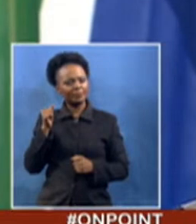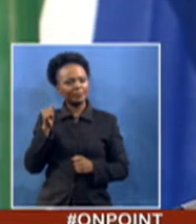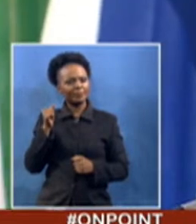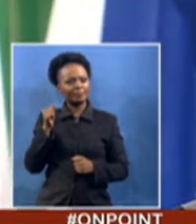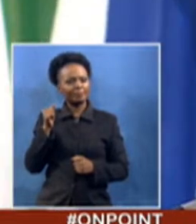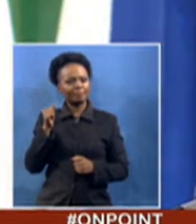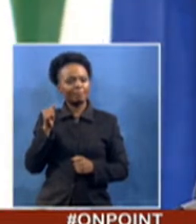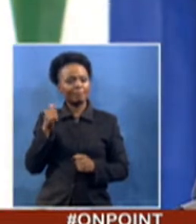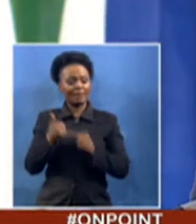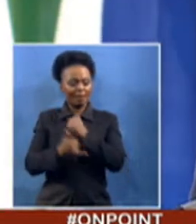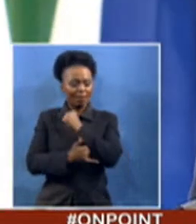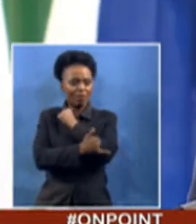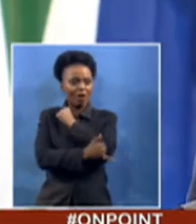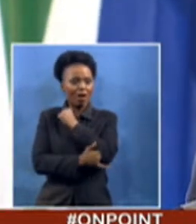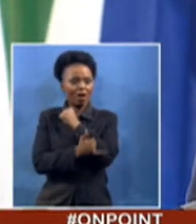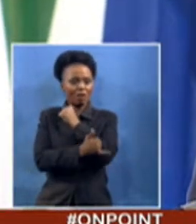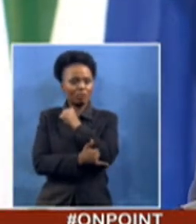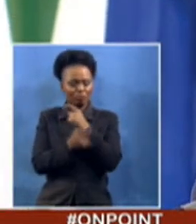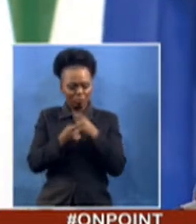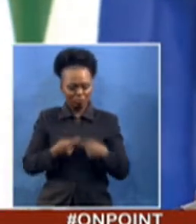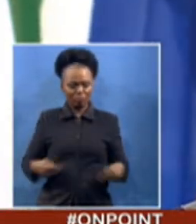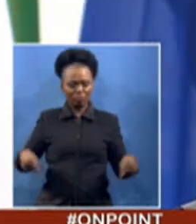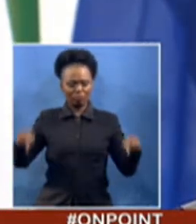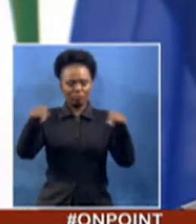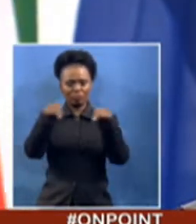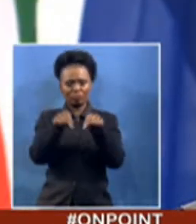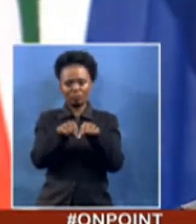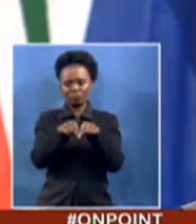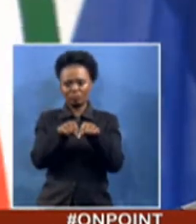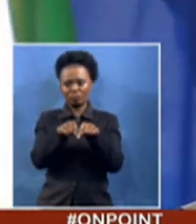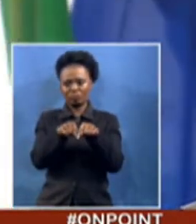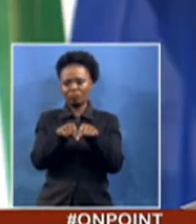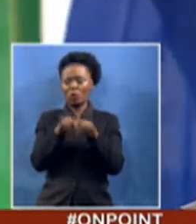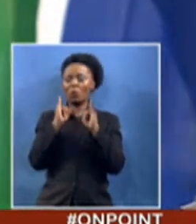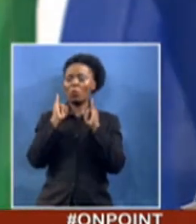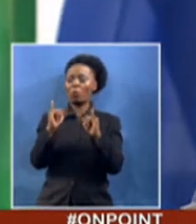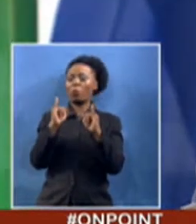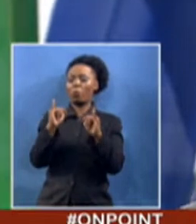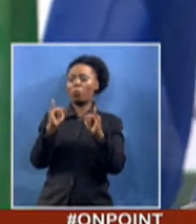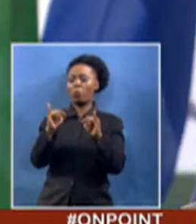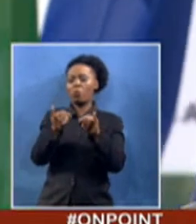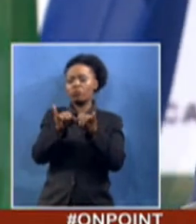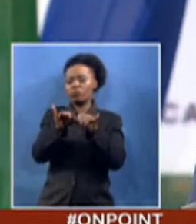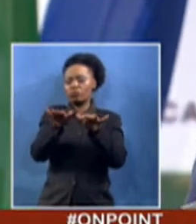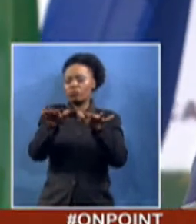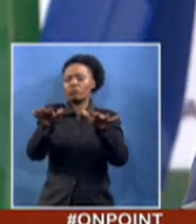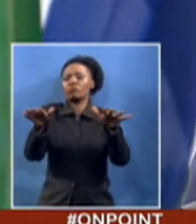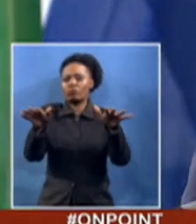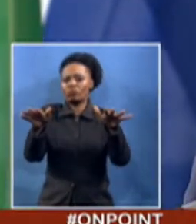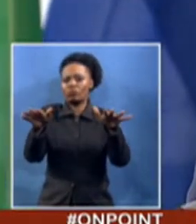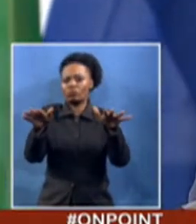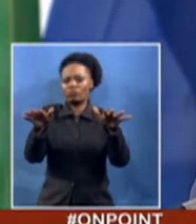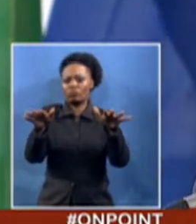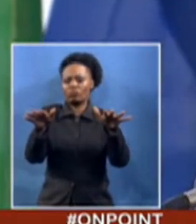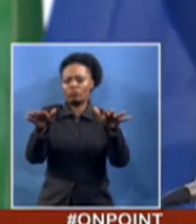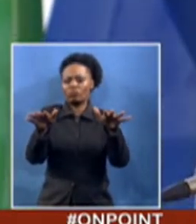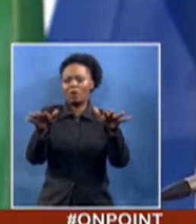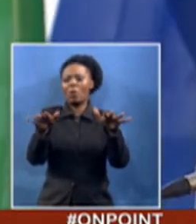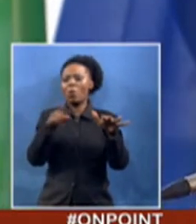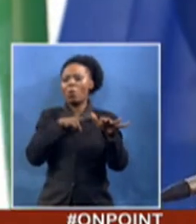our country has another scourge, a scourge of vandalism.